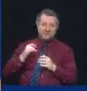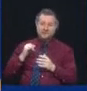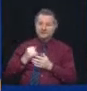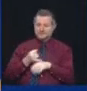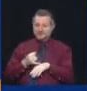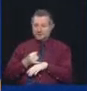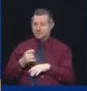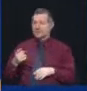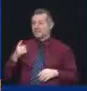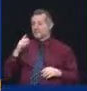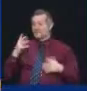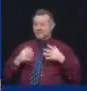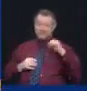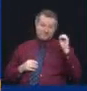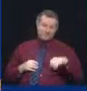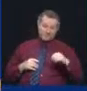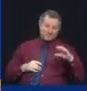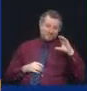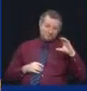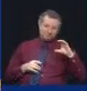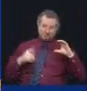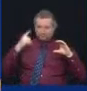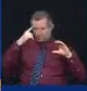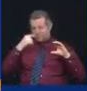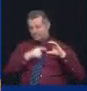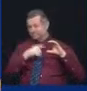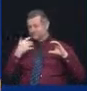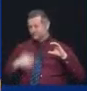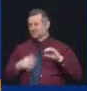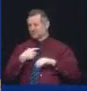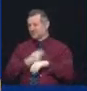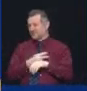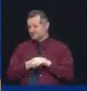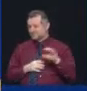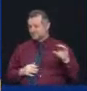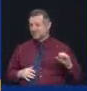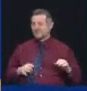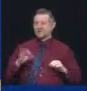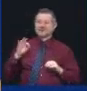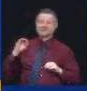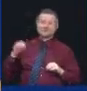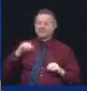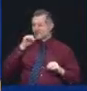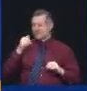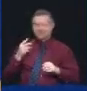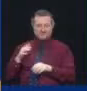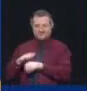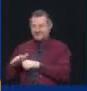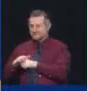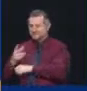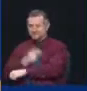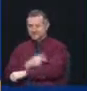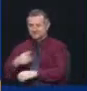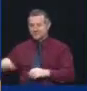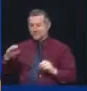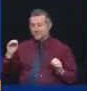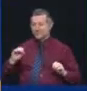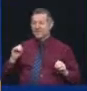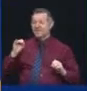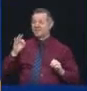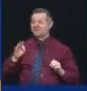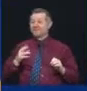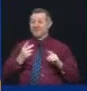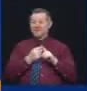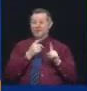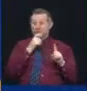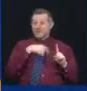vaccinated people, a certain capacity of unvaccinated people. If you're vaccinated, we have 3 feet between people. If